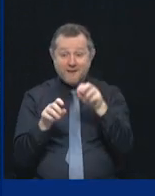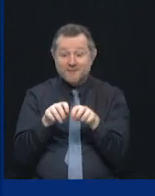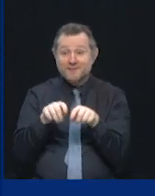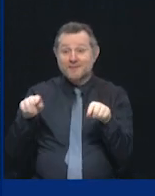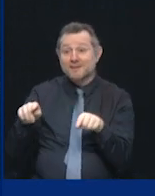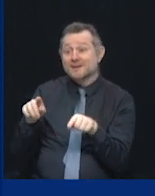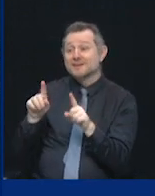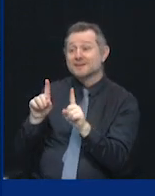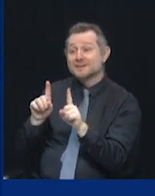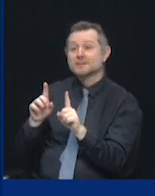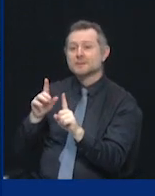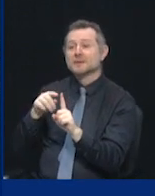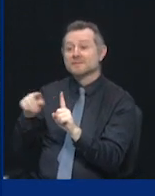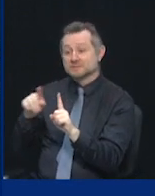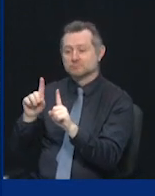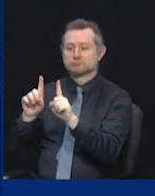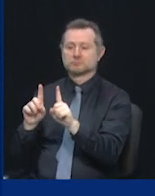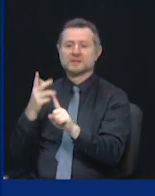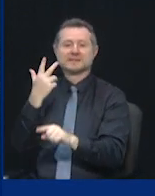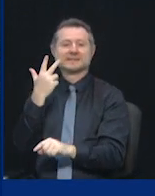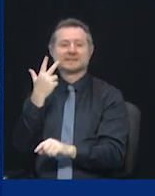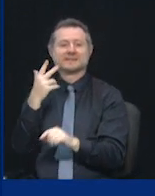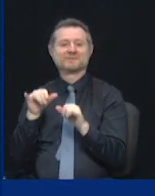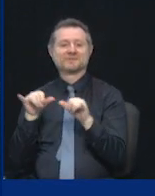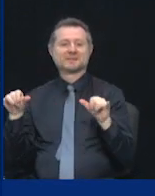vaccinated section 3 feet distancing.